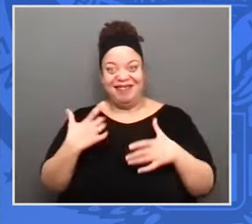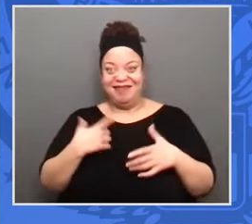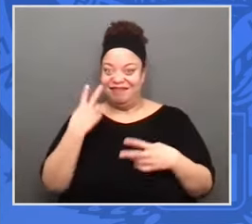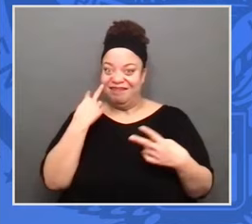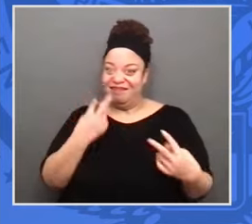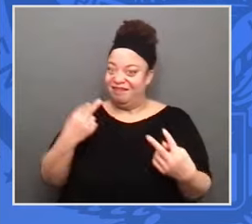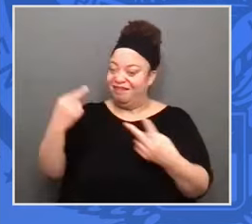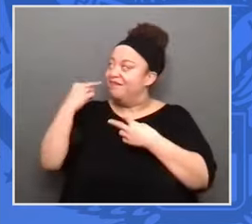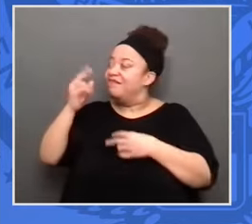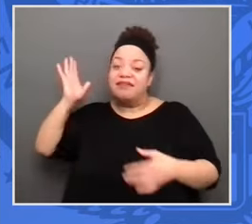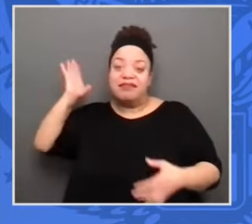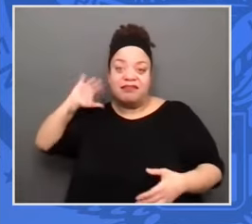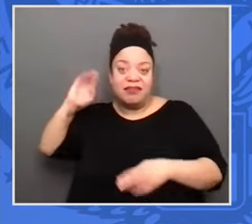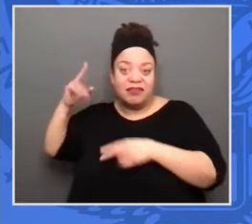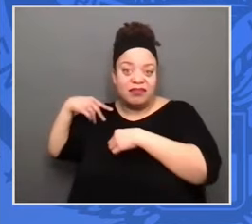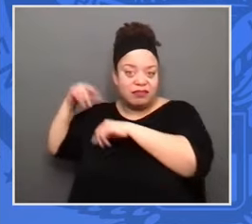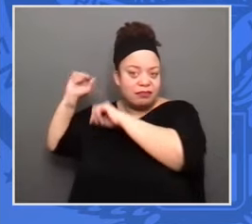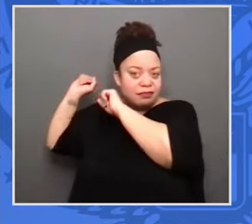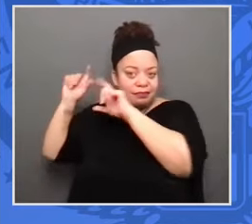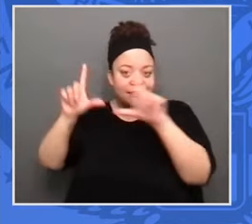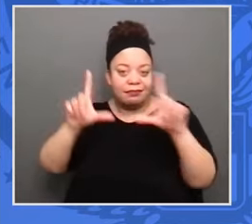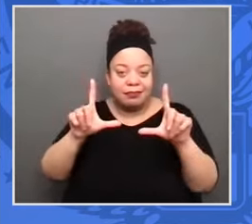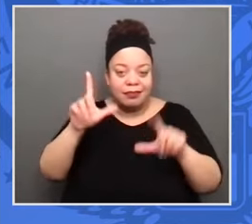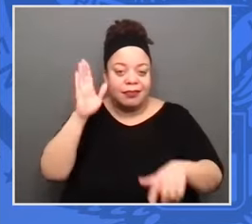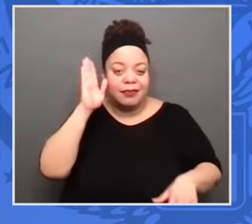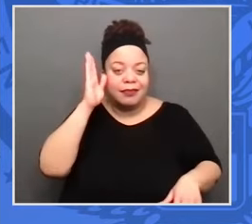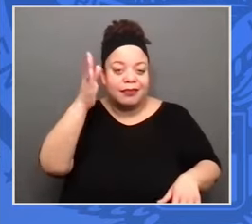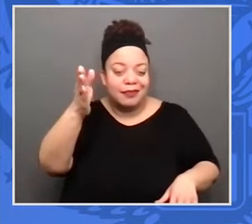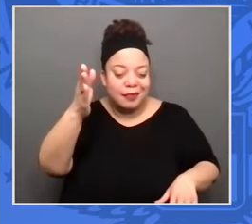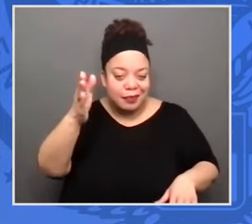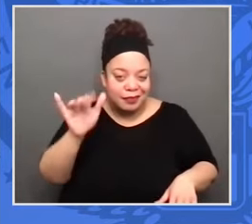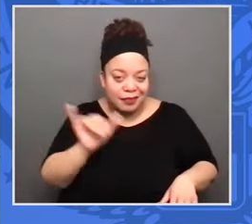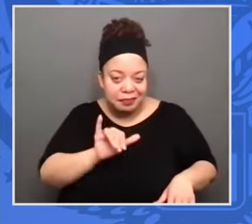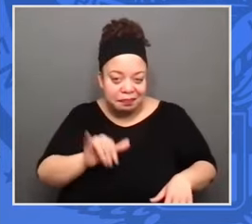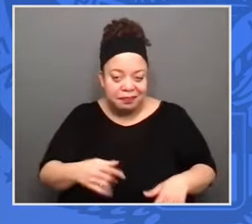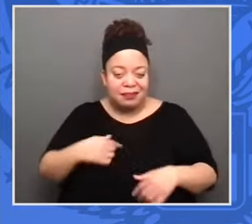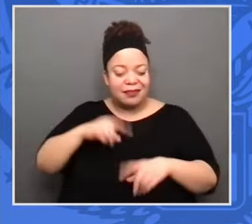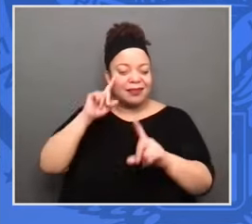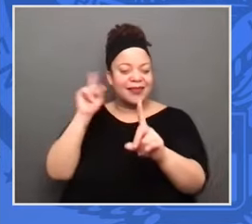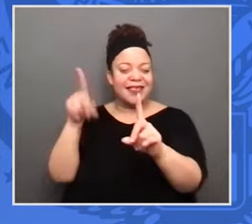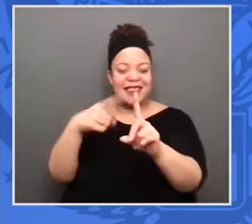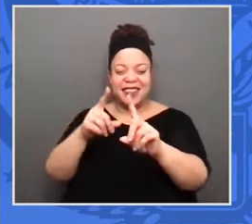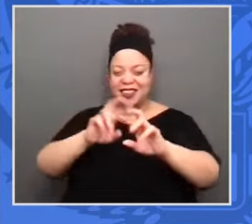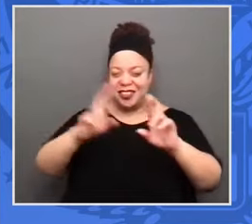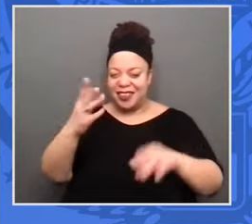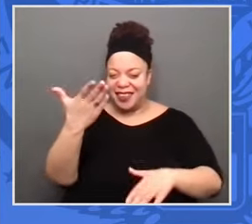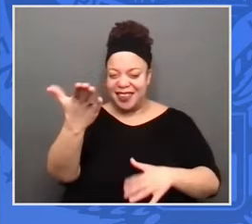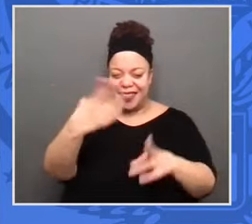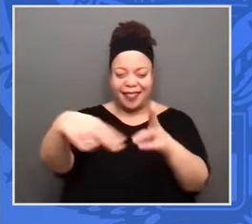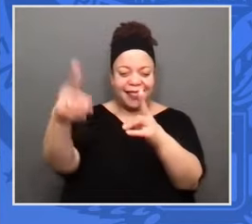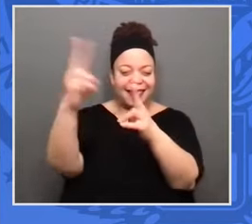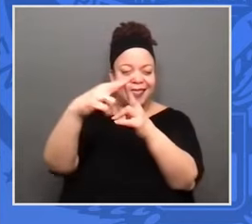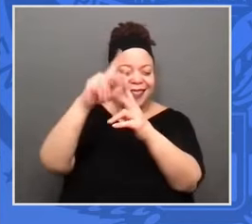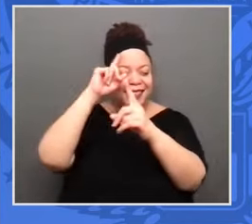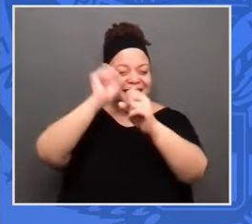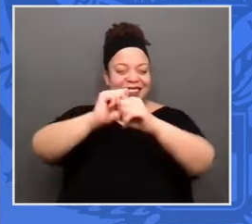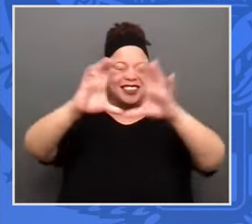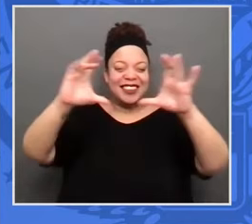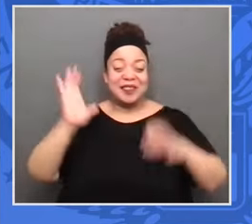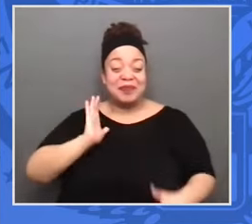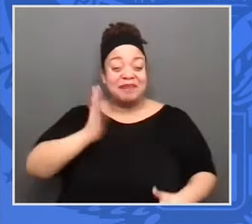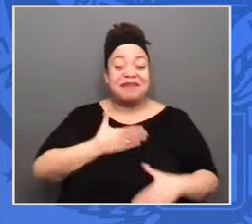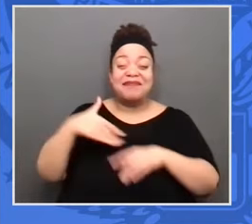shoot for the moon, and then we plant our flag on it. We are bold, fearless,